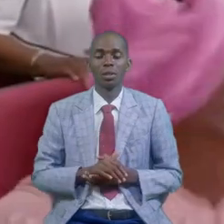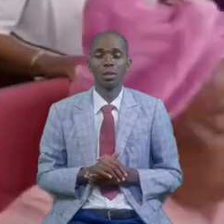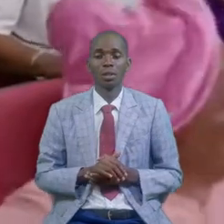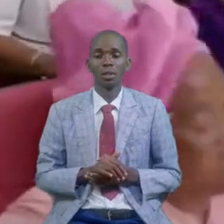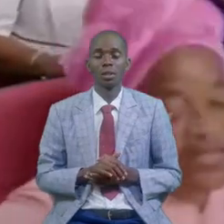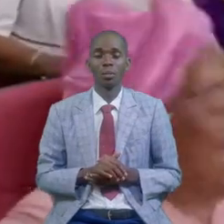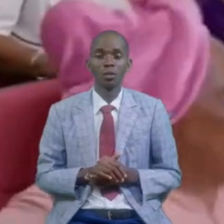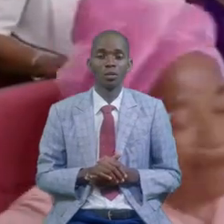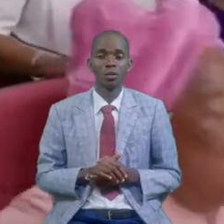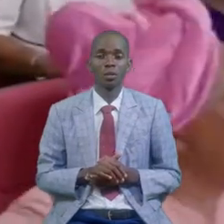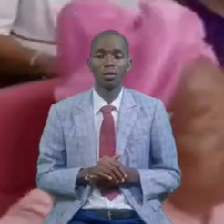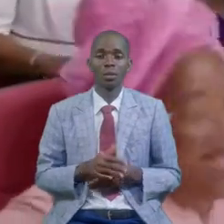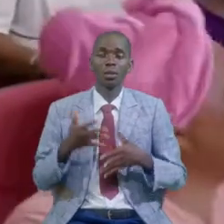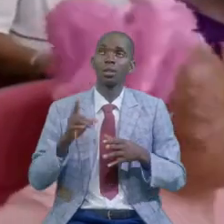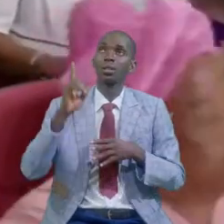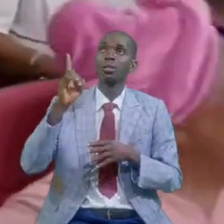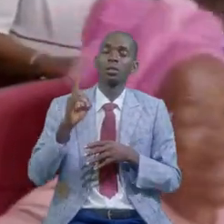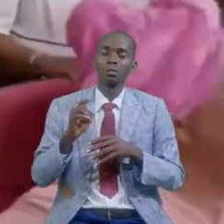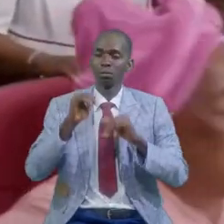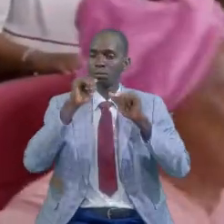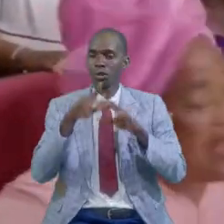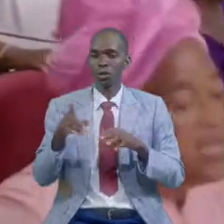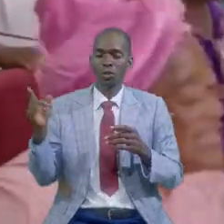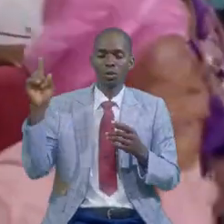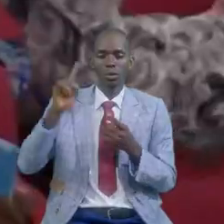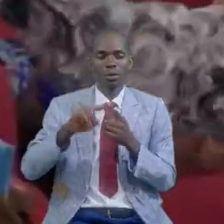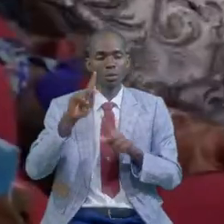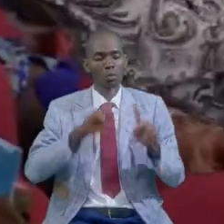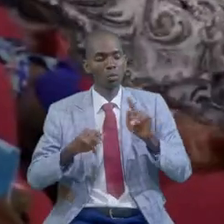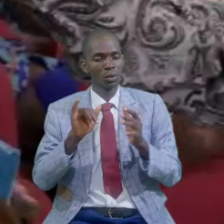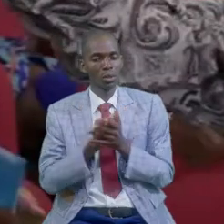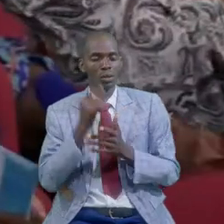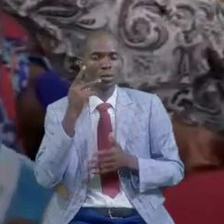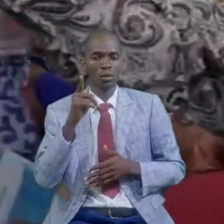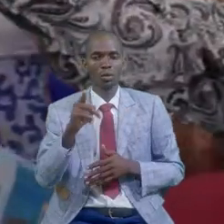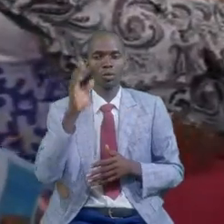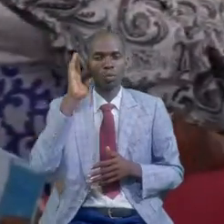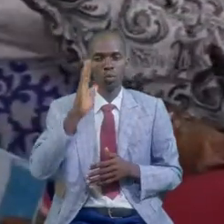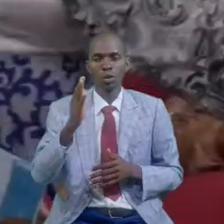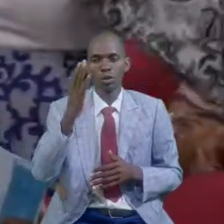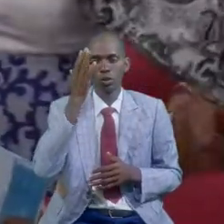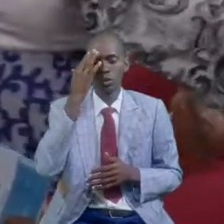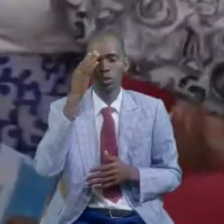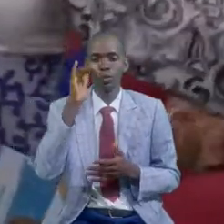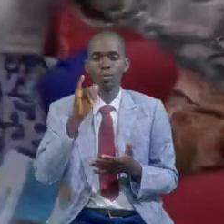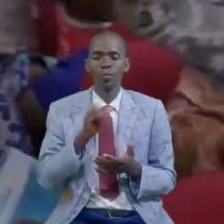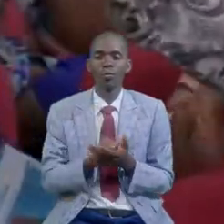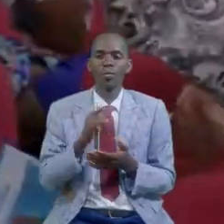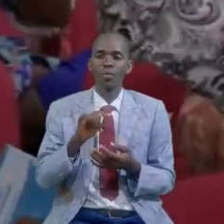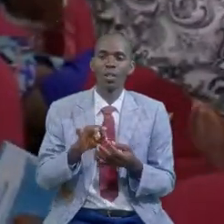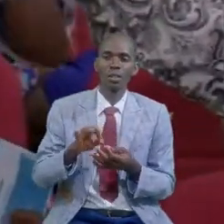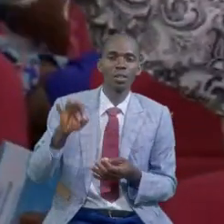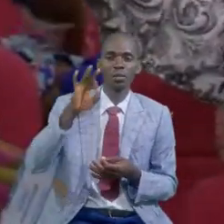until the people that see you, they will know the spirit of